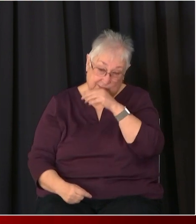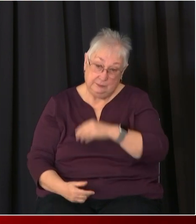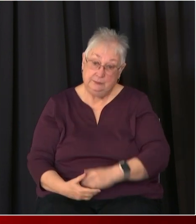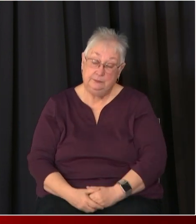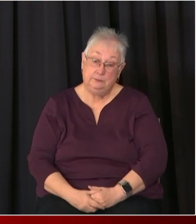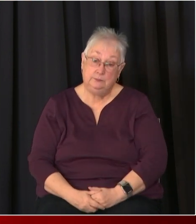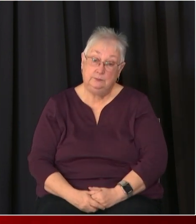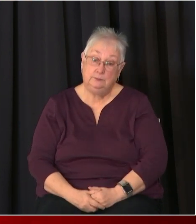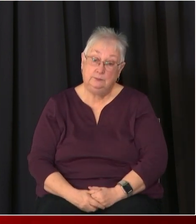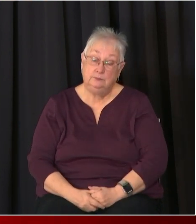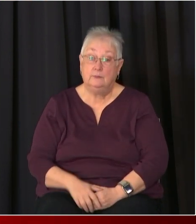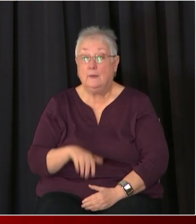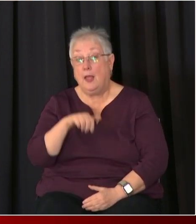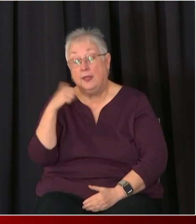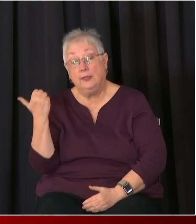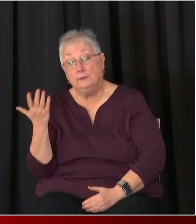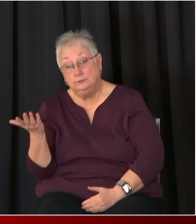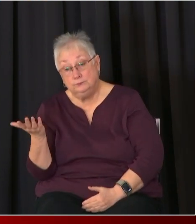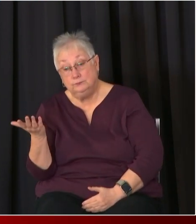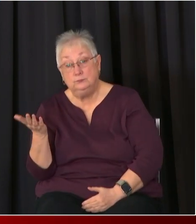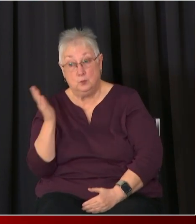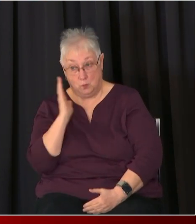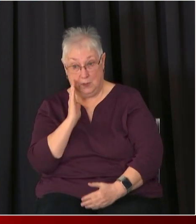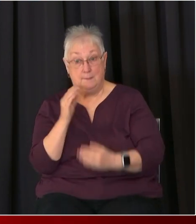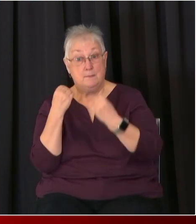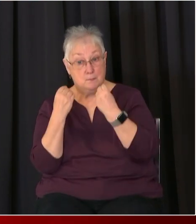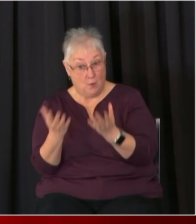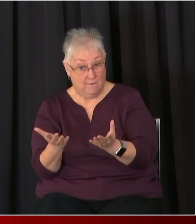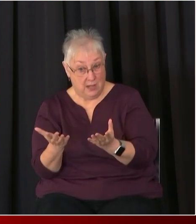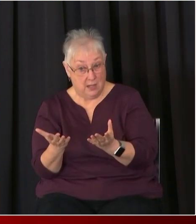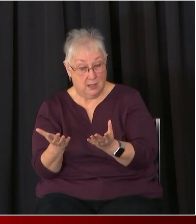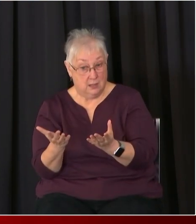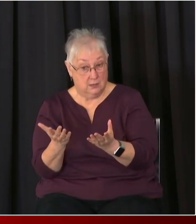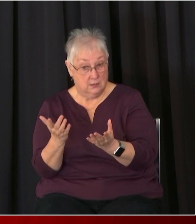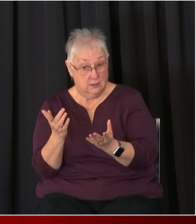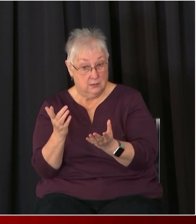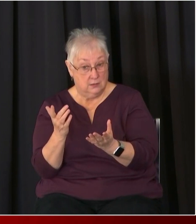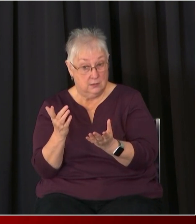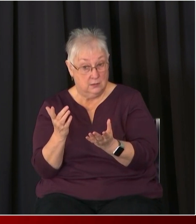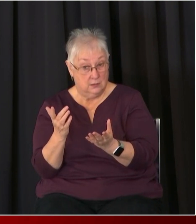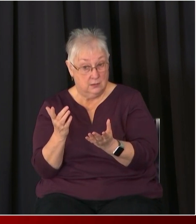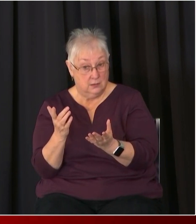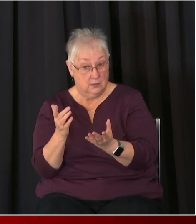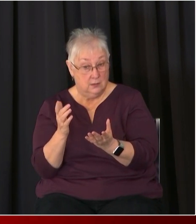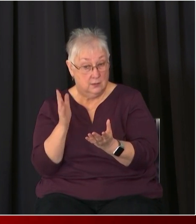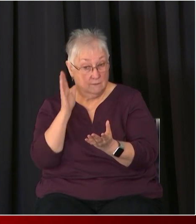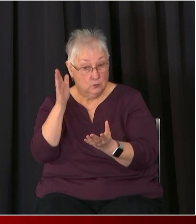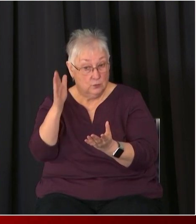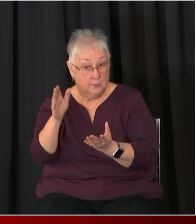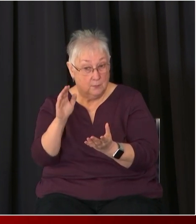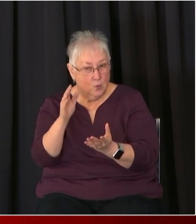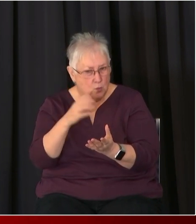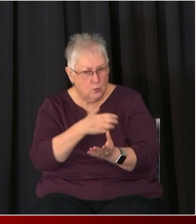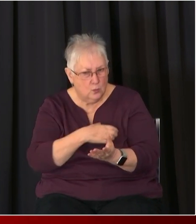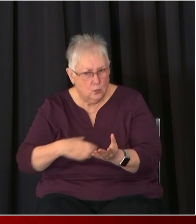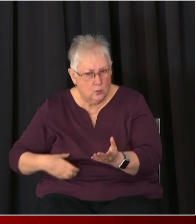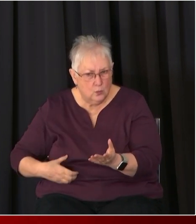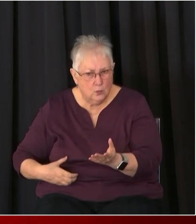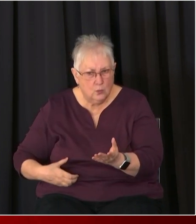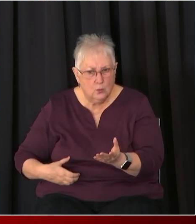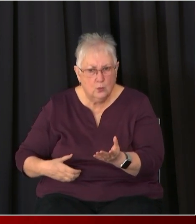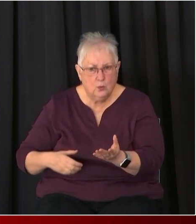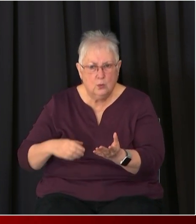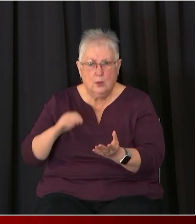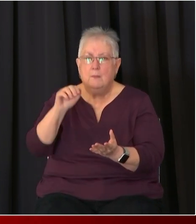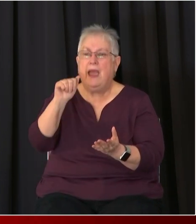Additionally, we will provide in a forthcoming mayor's order and guidance um, an